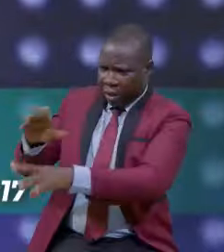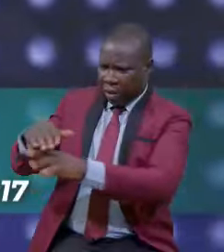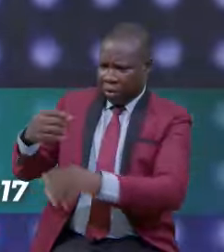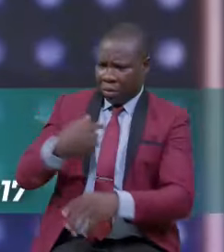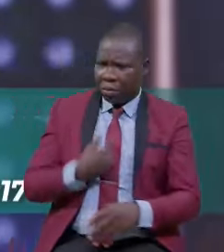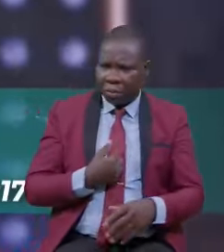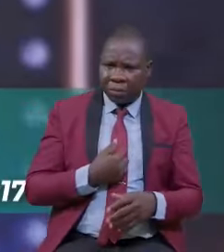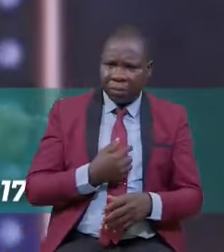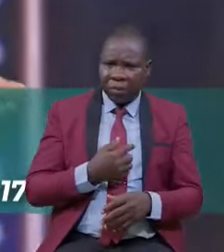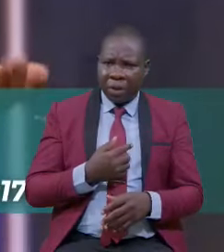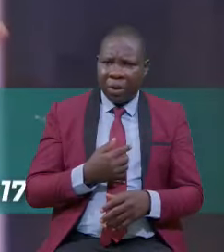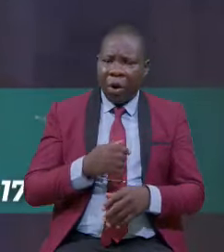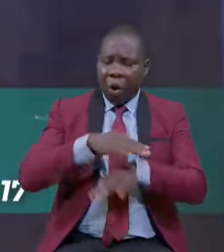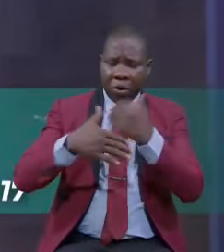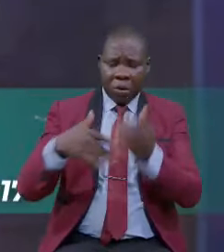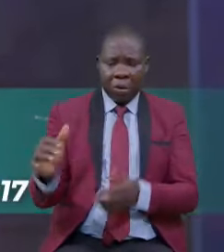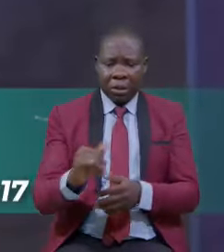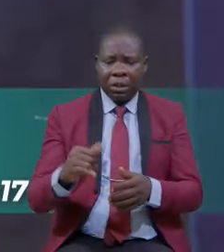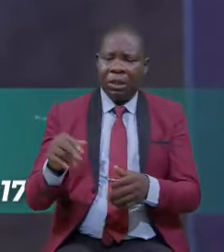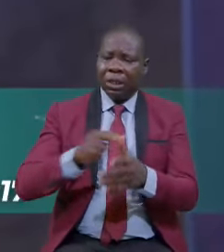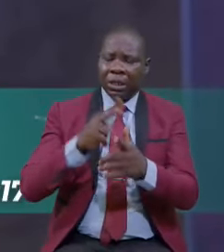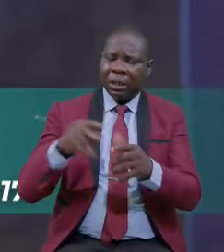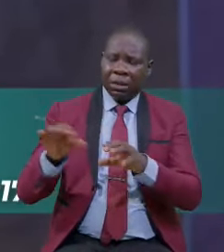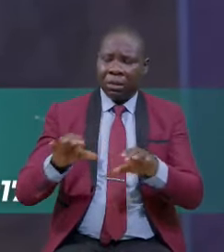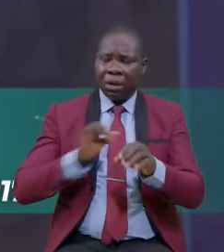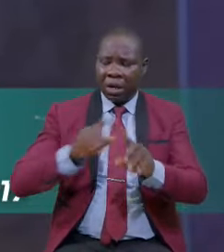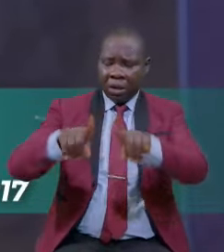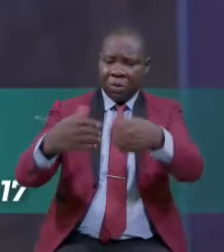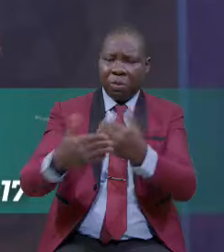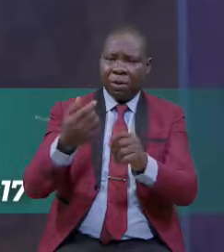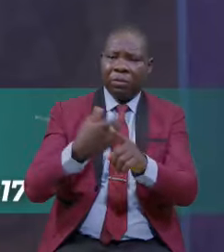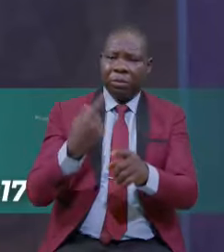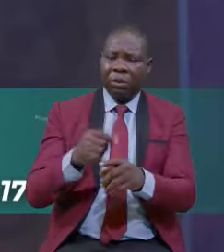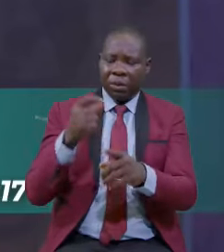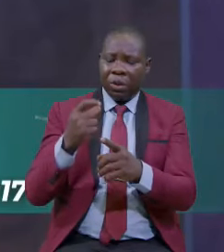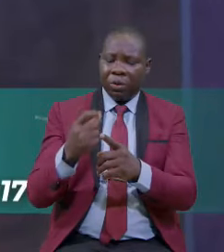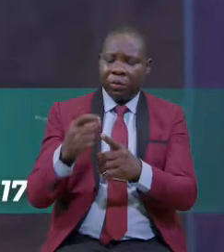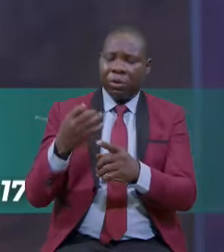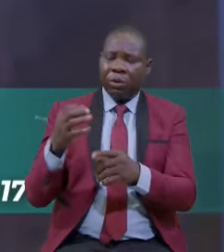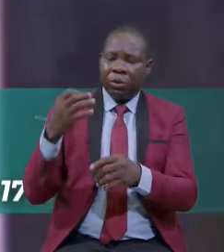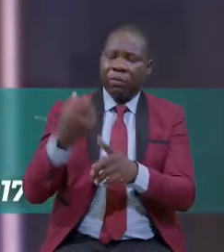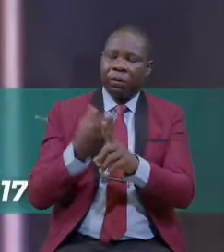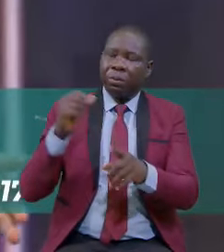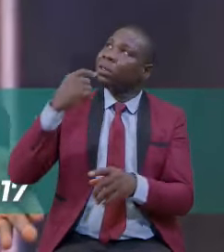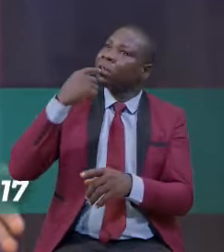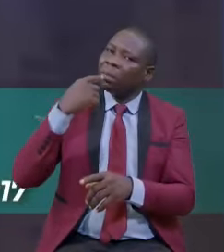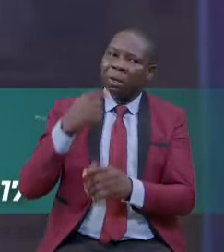back from the word of his mouth. Look at my body. It was smooth, but now boils came all over. And I sleep on and I lie